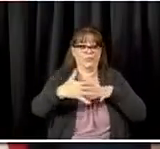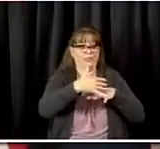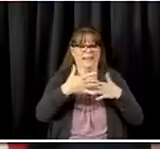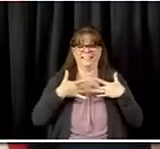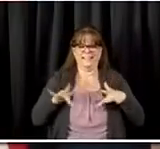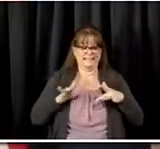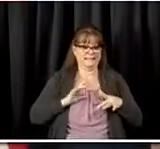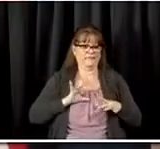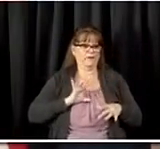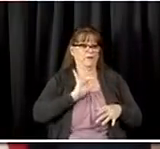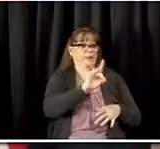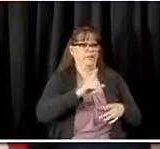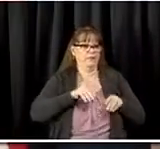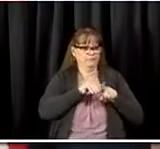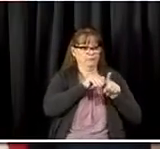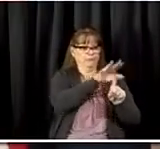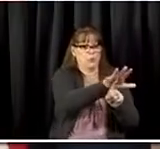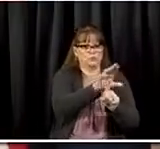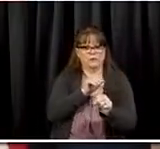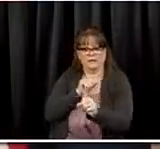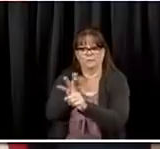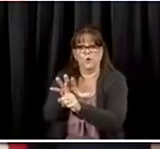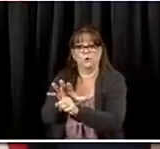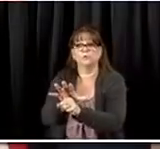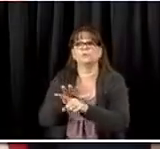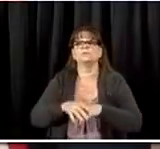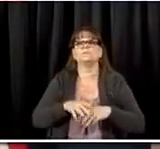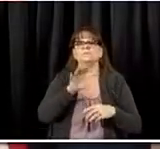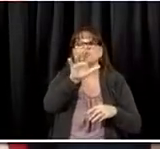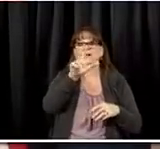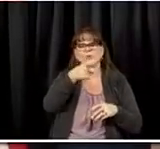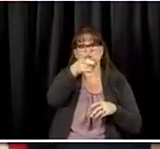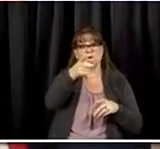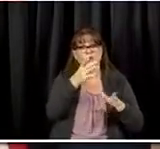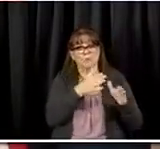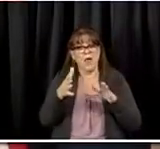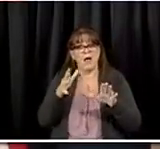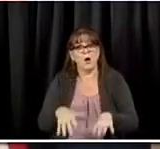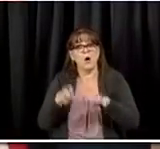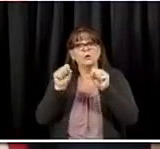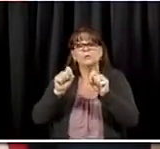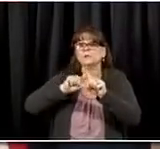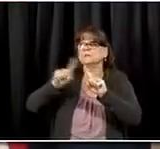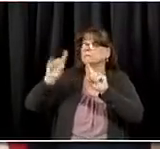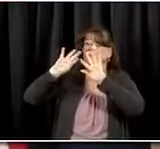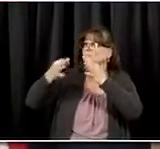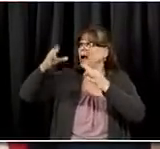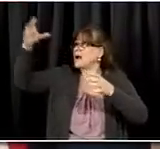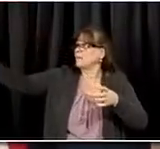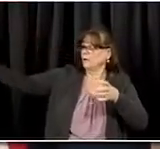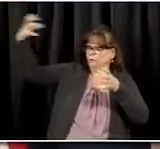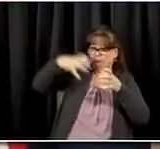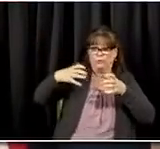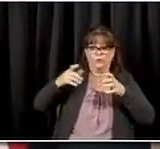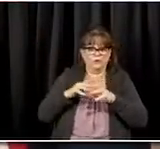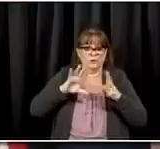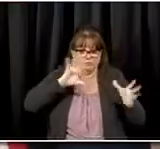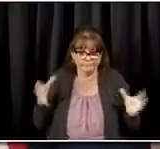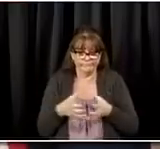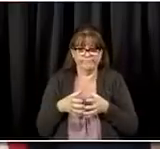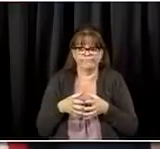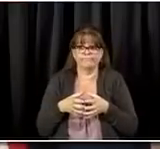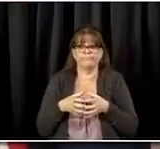Thanksgiving of about 10 people from multiple households, that gives you about a 1 in 4 chance that somebody will